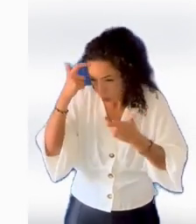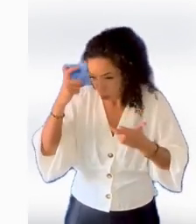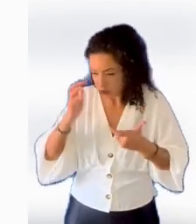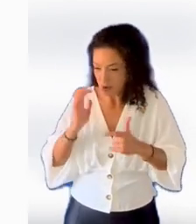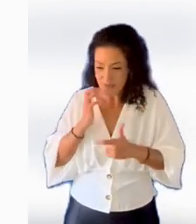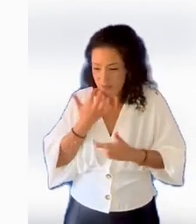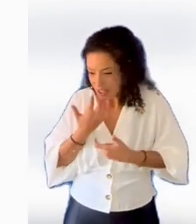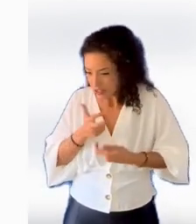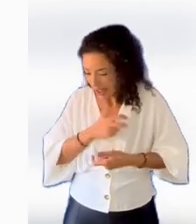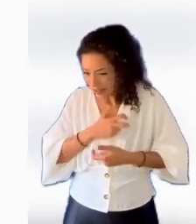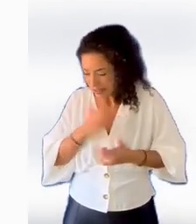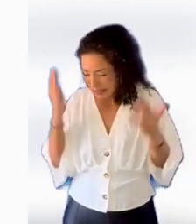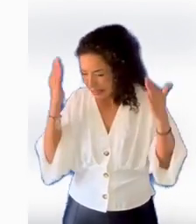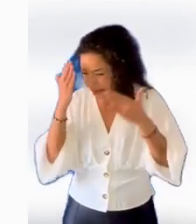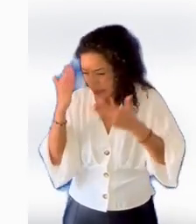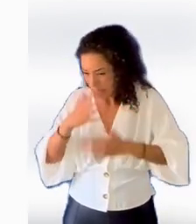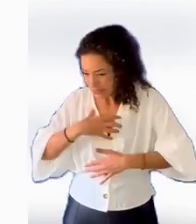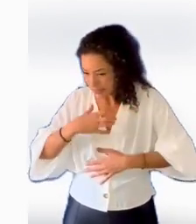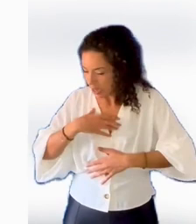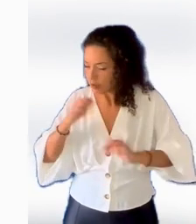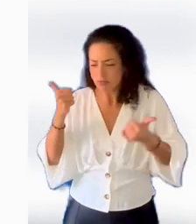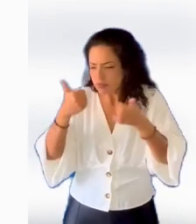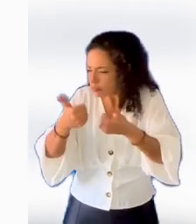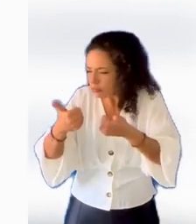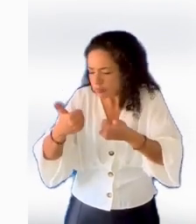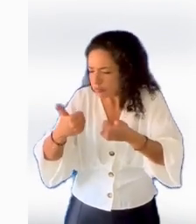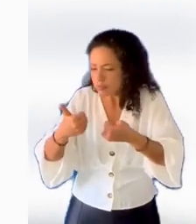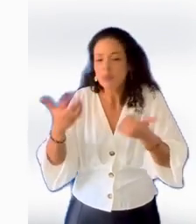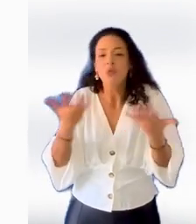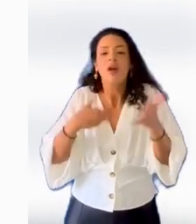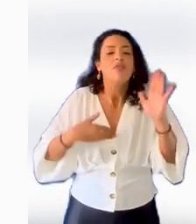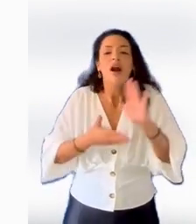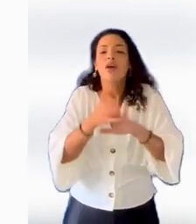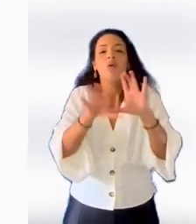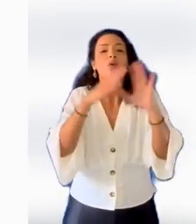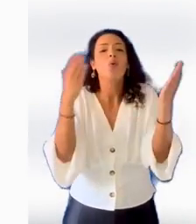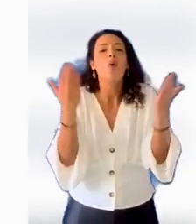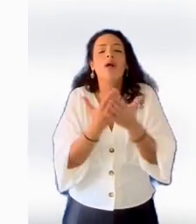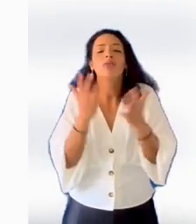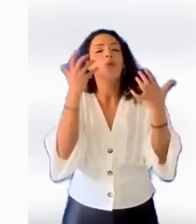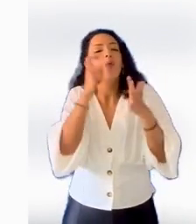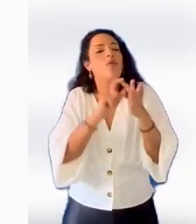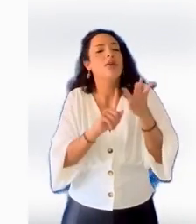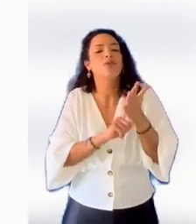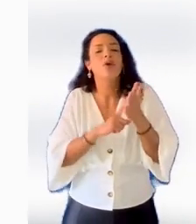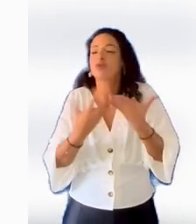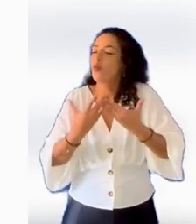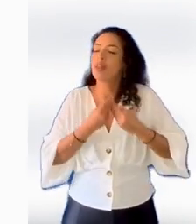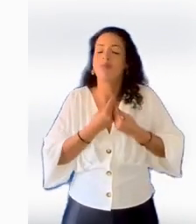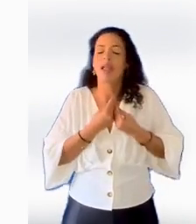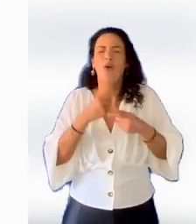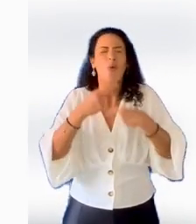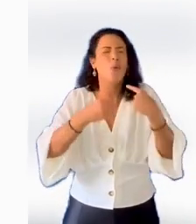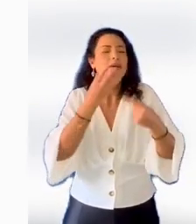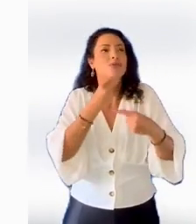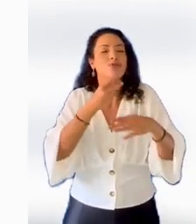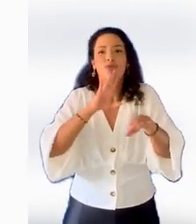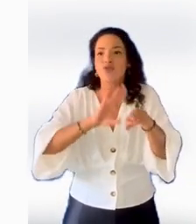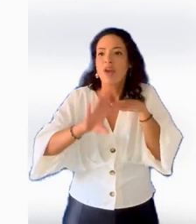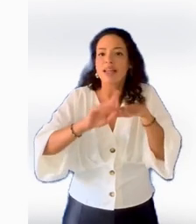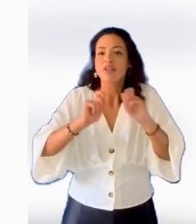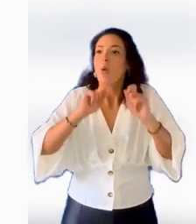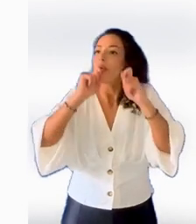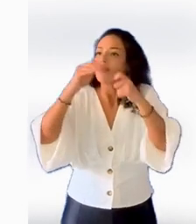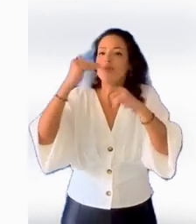and fears may be. Wherever I go in the world, the worry dolls come with me, and they are always used, whether in training or by giving